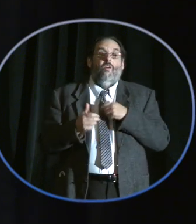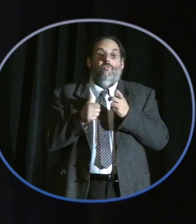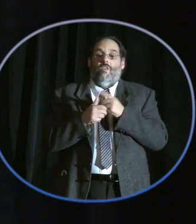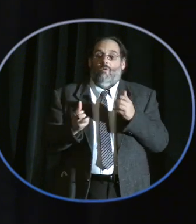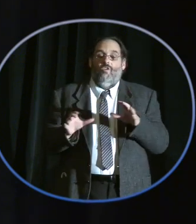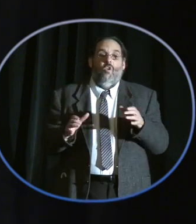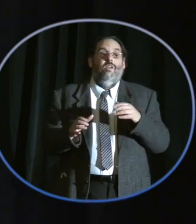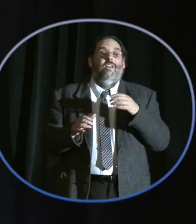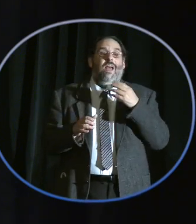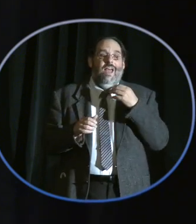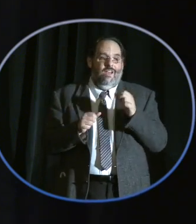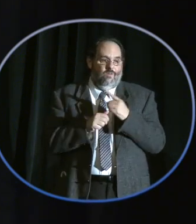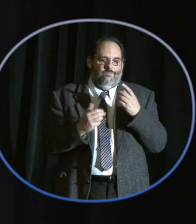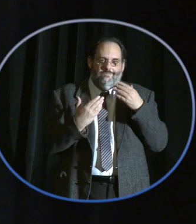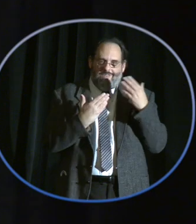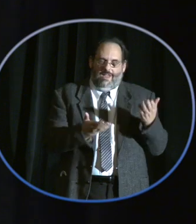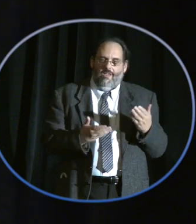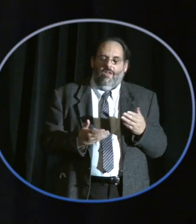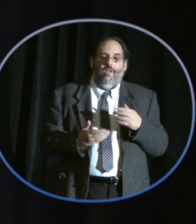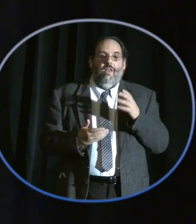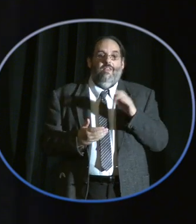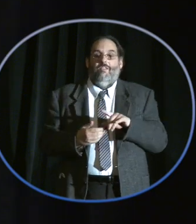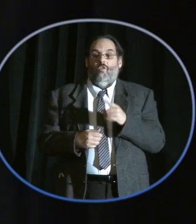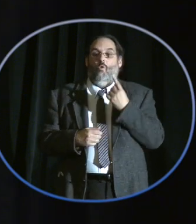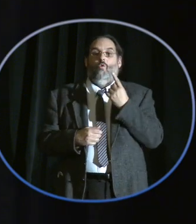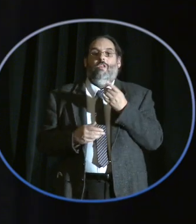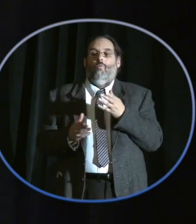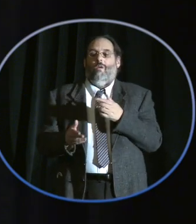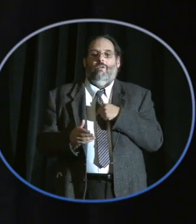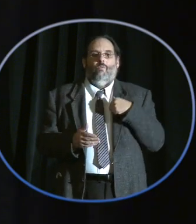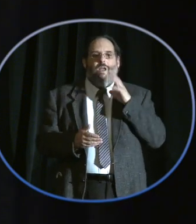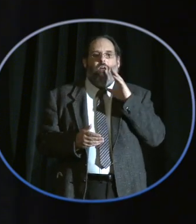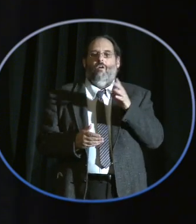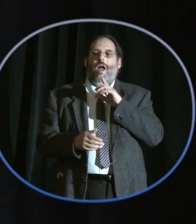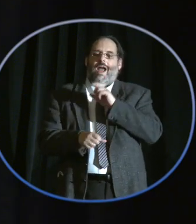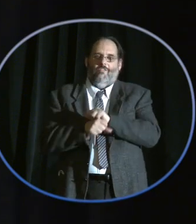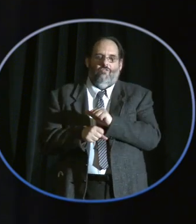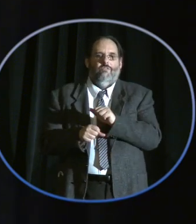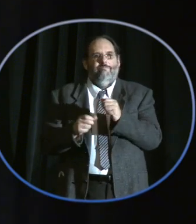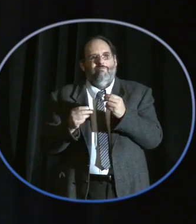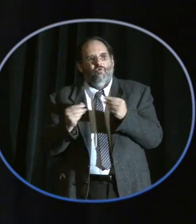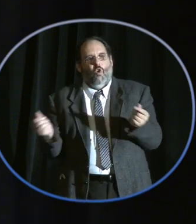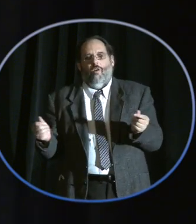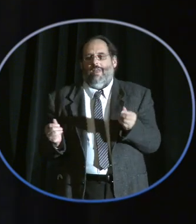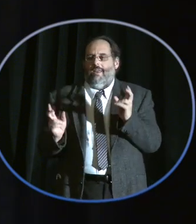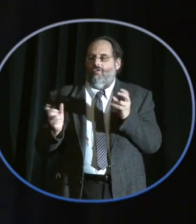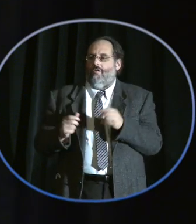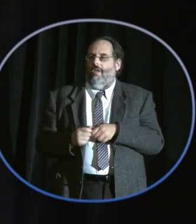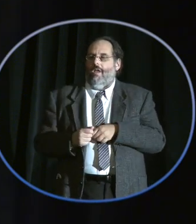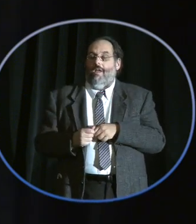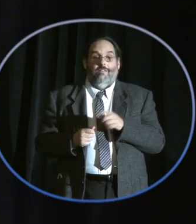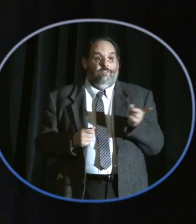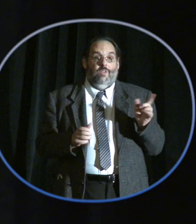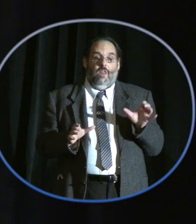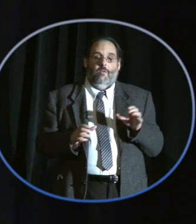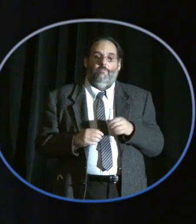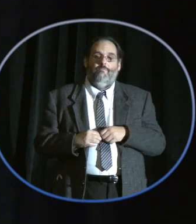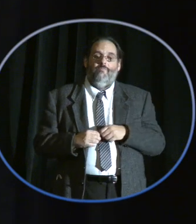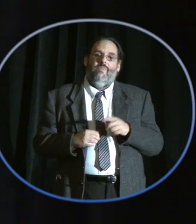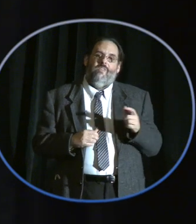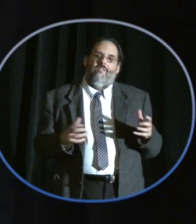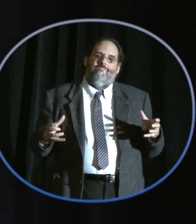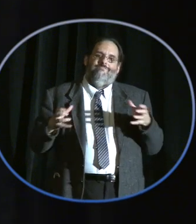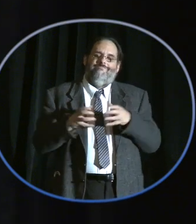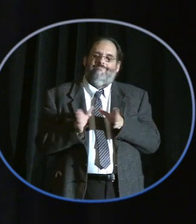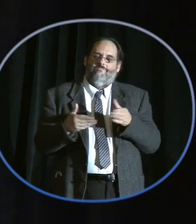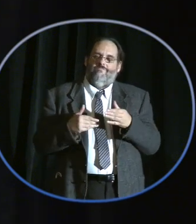want you to do is make everybody uncomfortable, because that's the only way that we're going to truly work to solve this. And that's what they did. They got